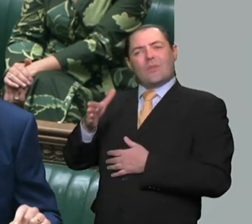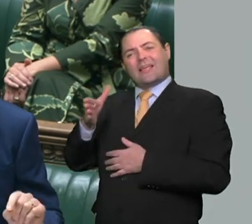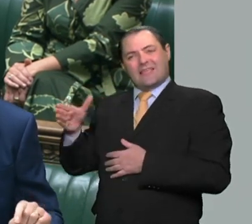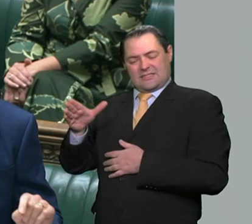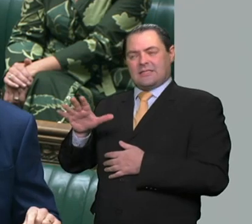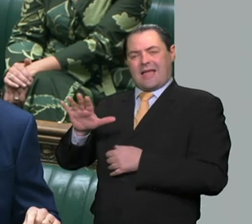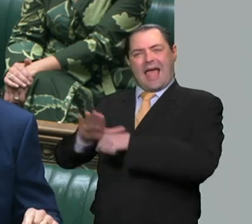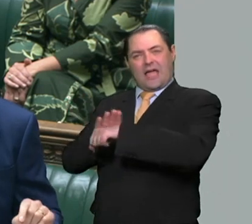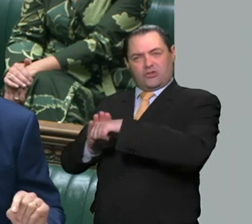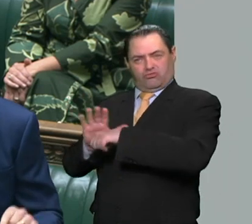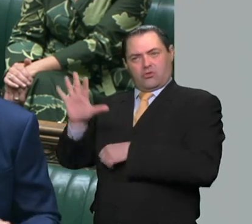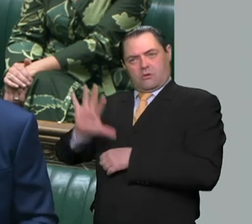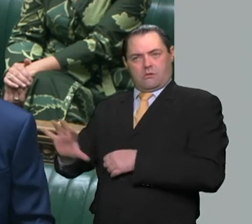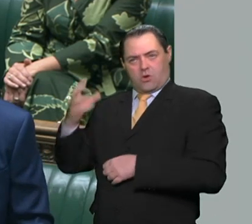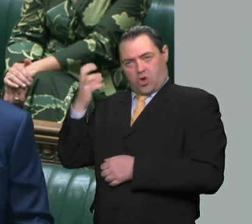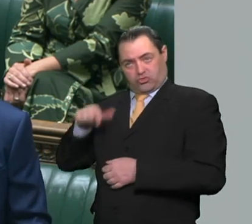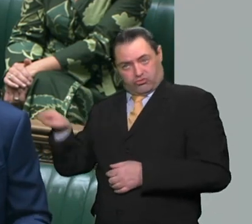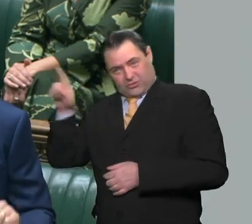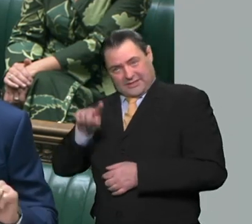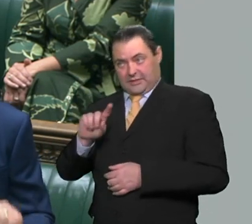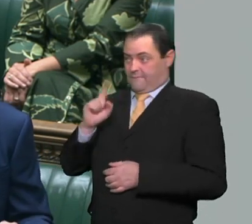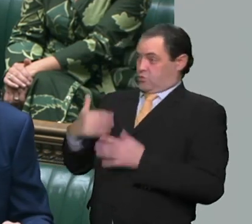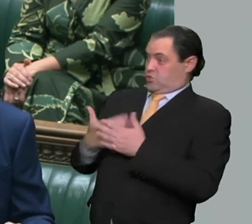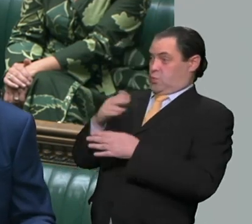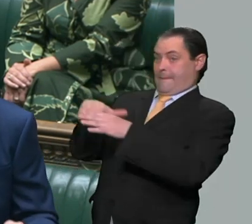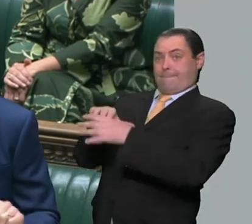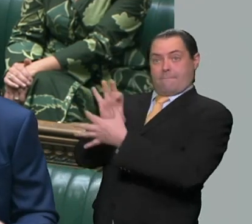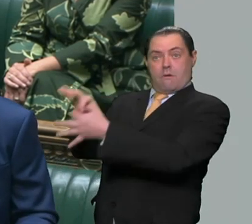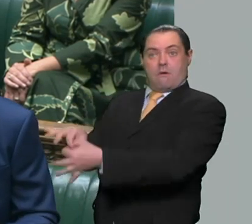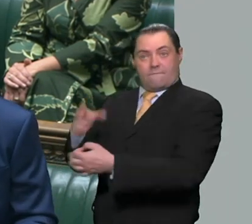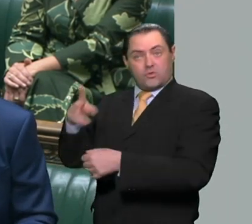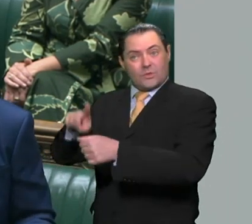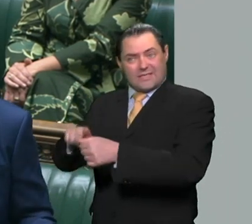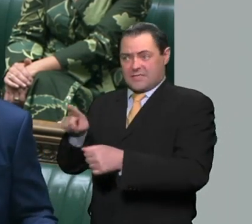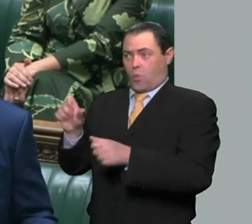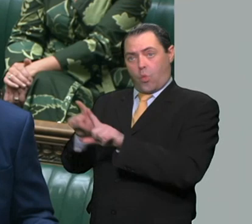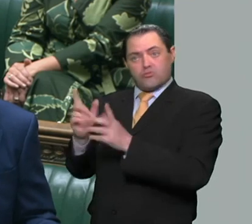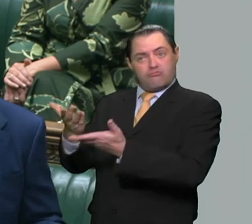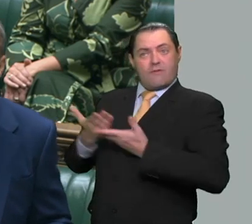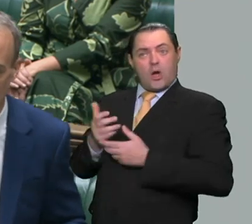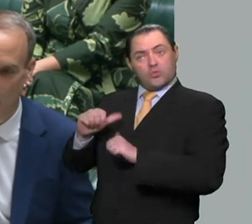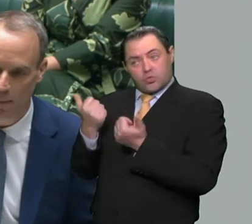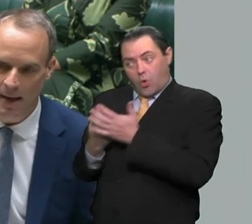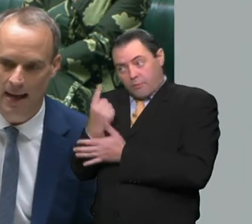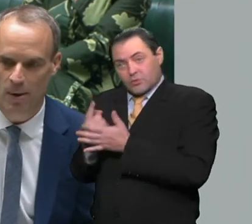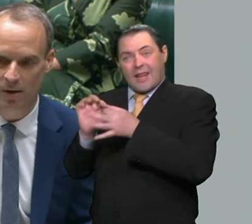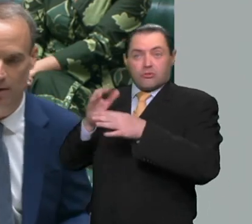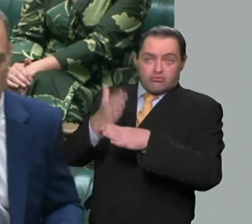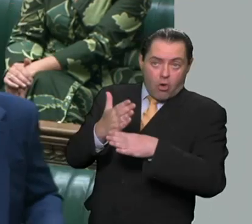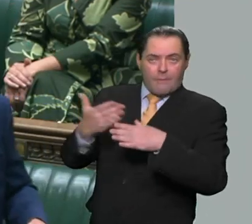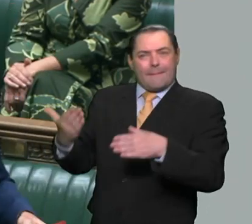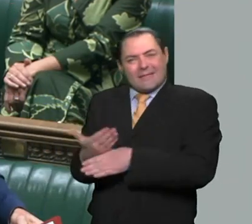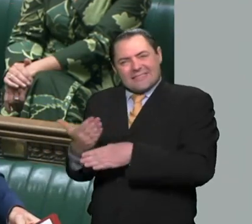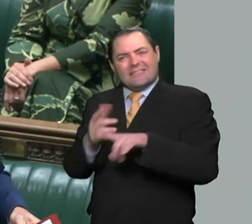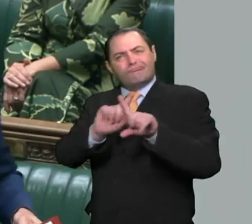first new member in over 20 years, and it will have huge opportunities for jobs and businesses here at home, and part of